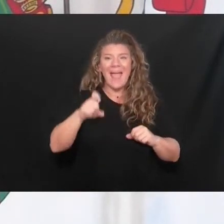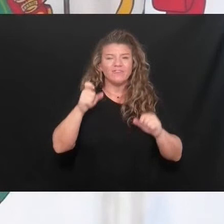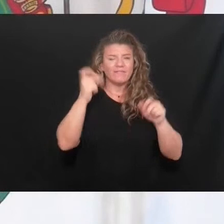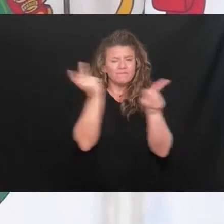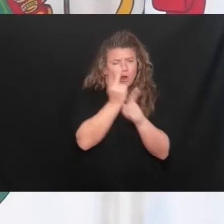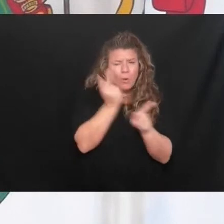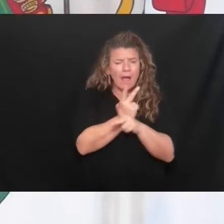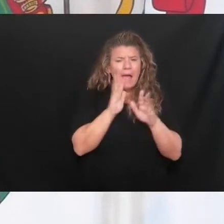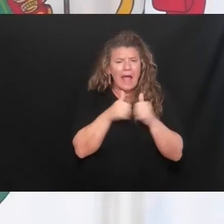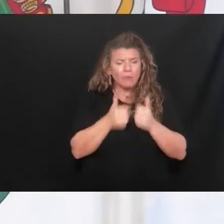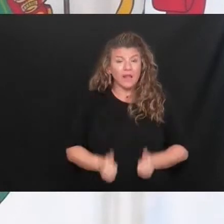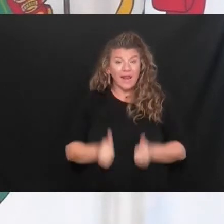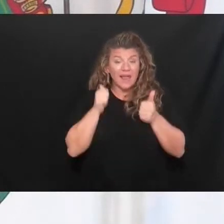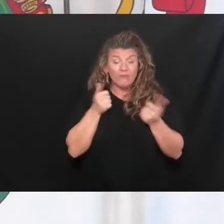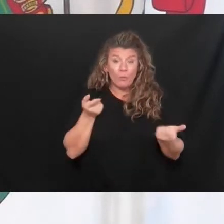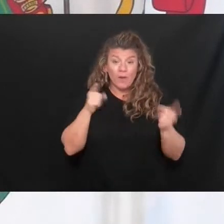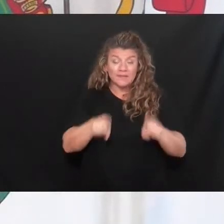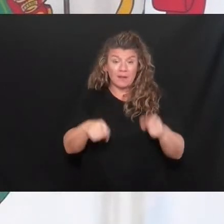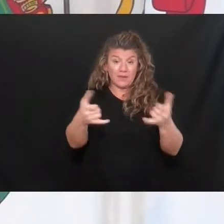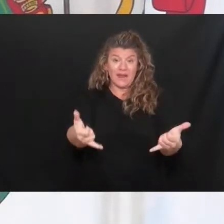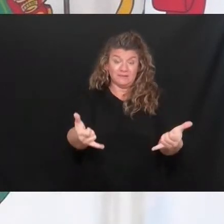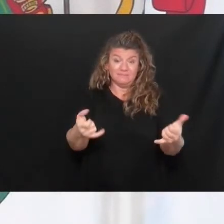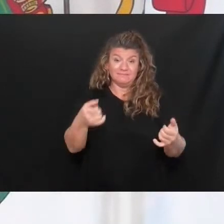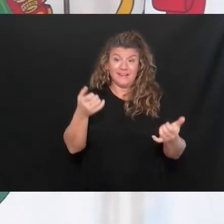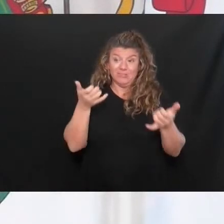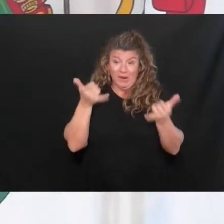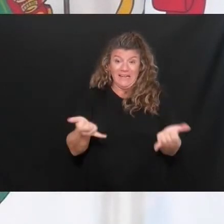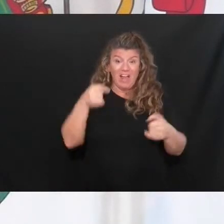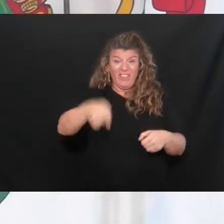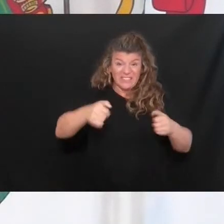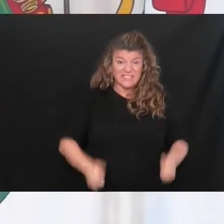got. And this is the hand that's been dealt us.